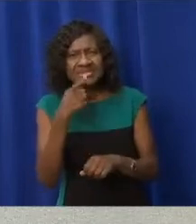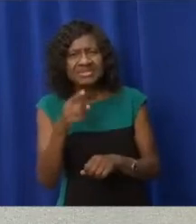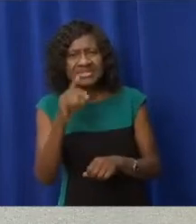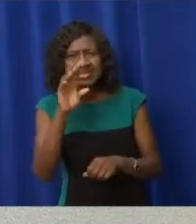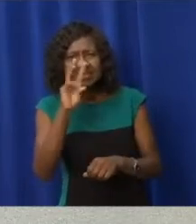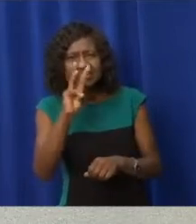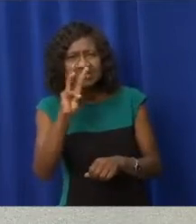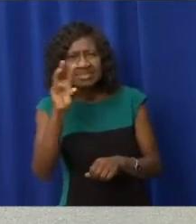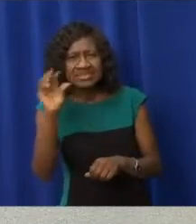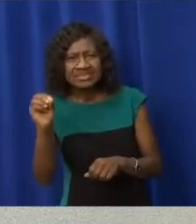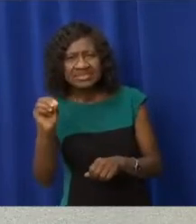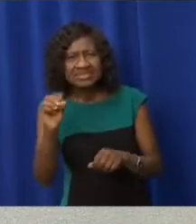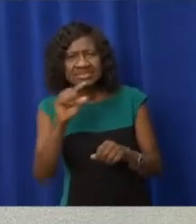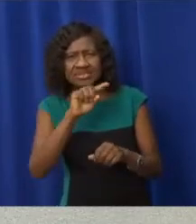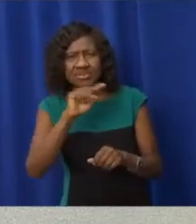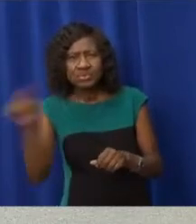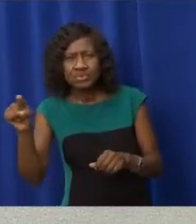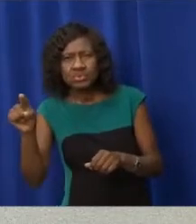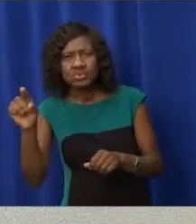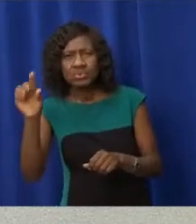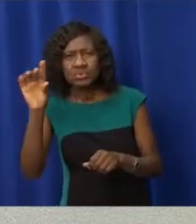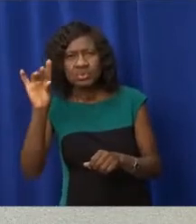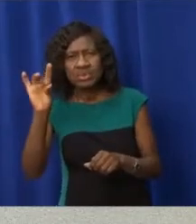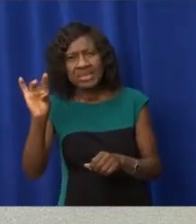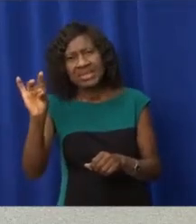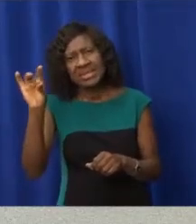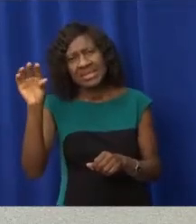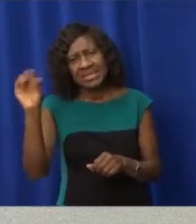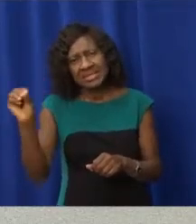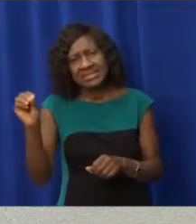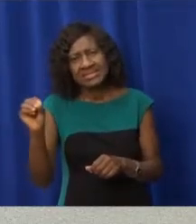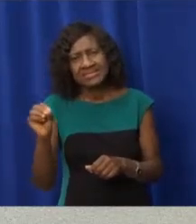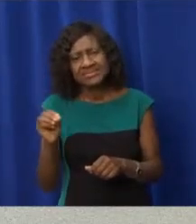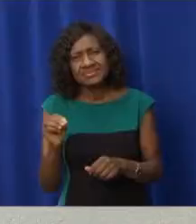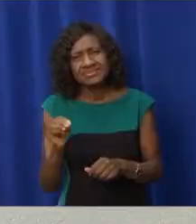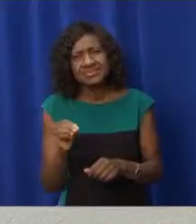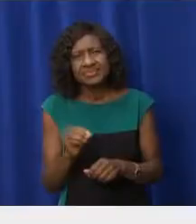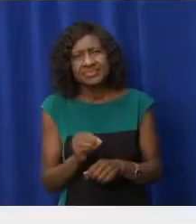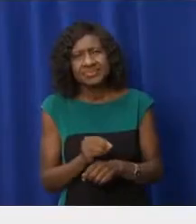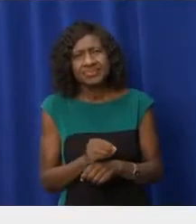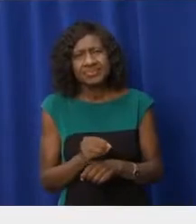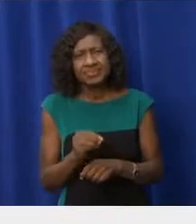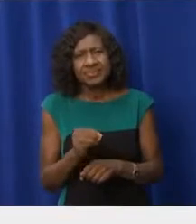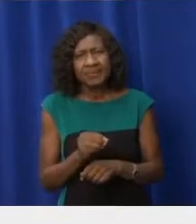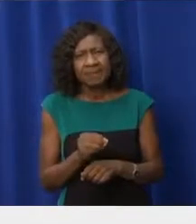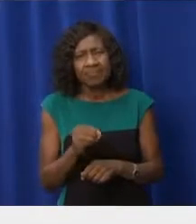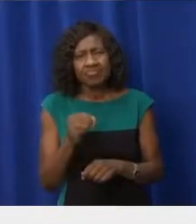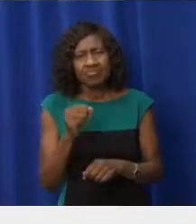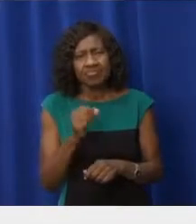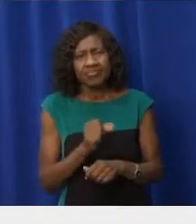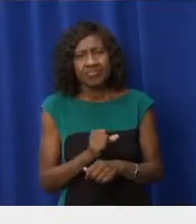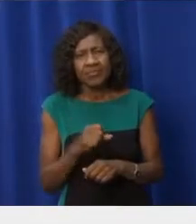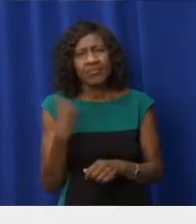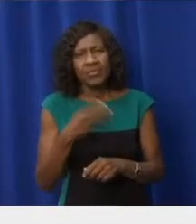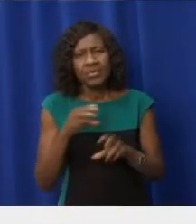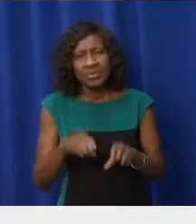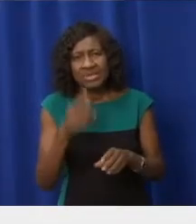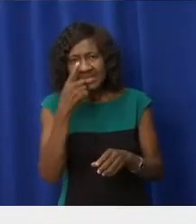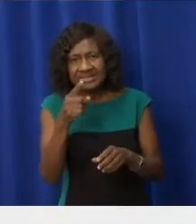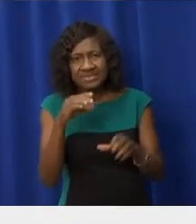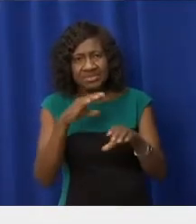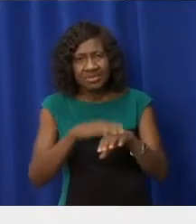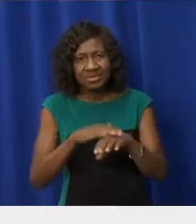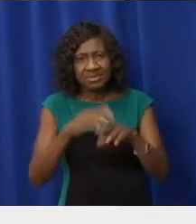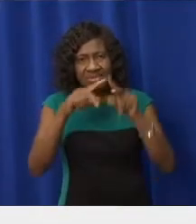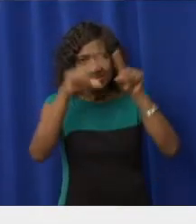if you vary that at 60% or 70% or 80%, you'll come across with different outcomes. But we can see on the slide that I